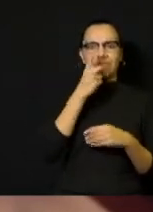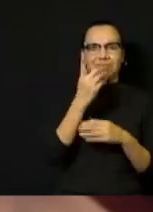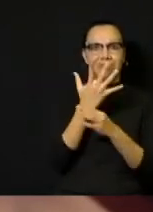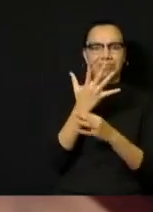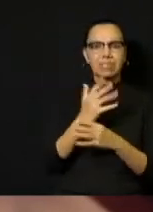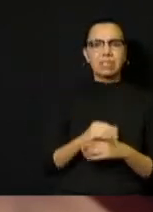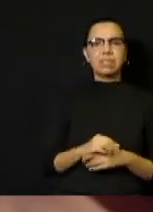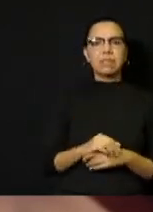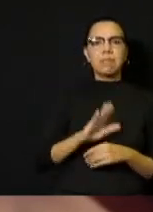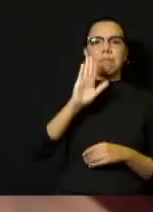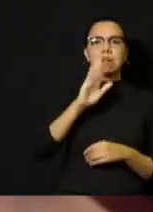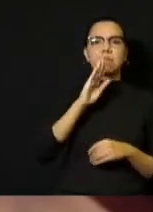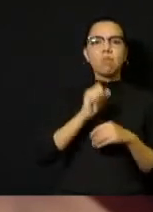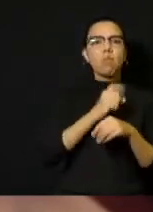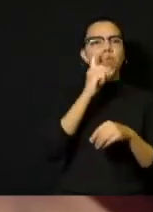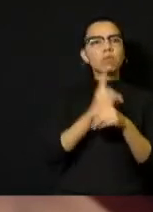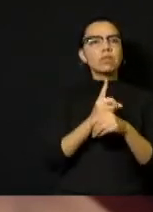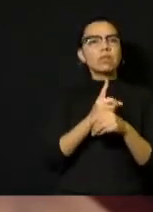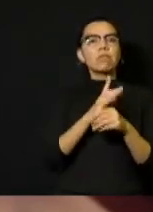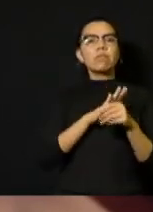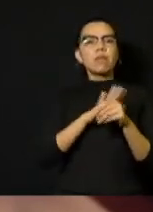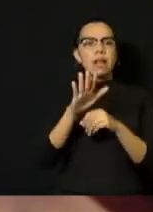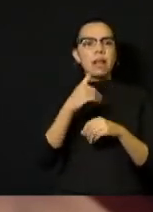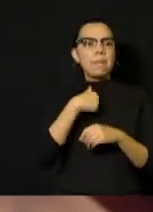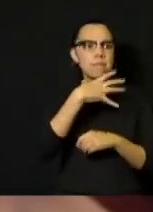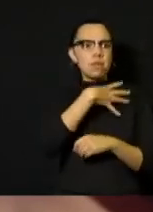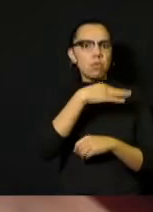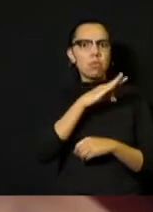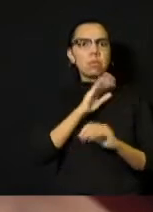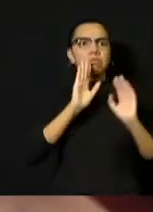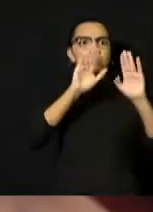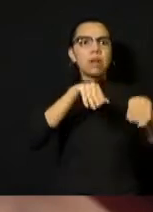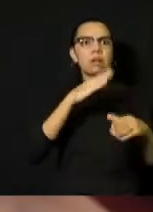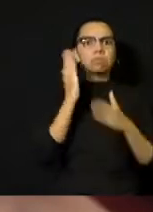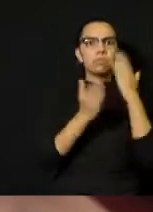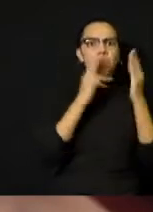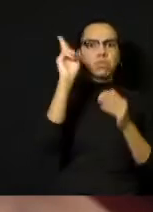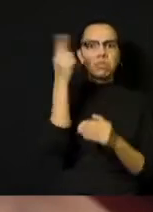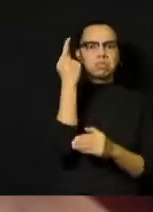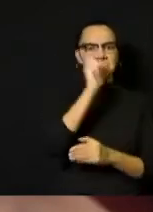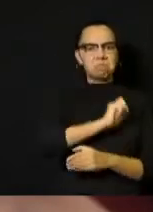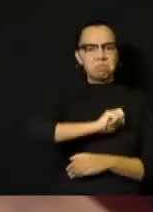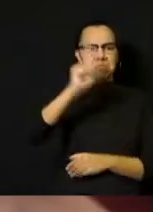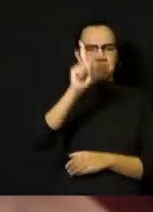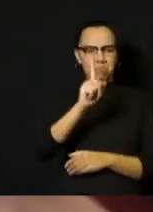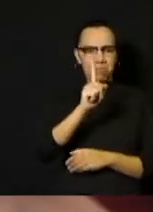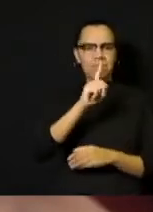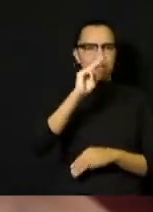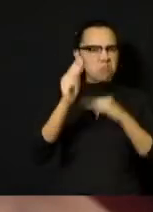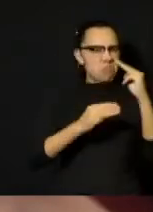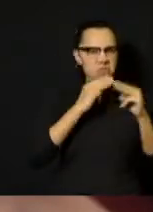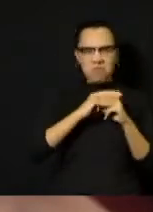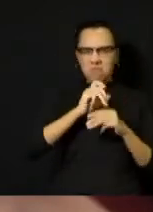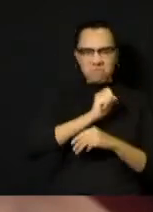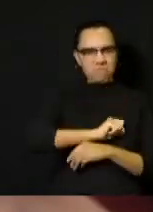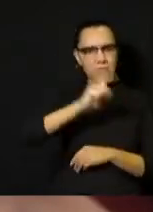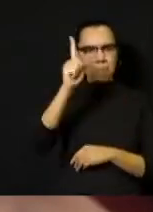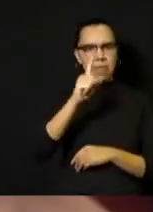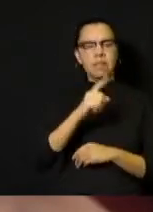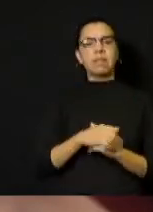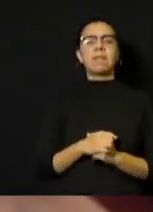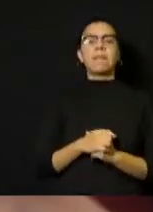things he said, like having the opportunity to have our kids in the best universities in the world,